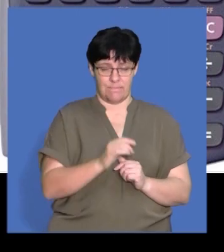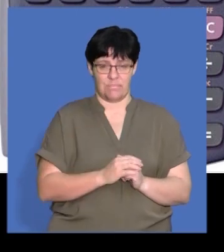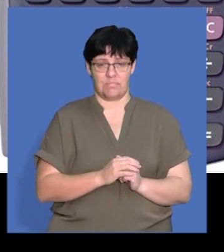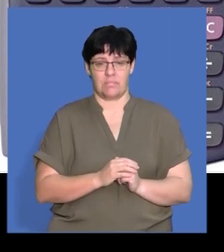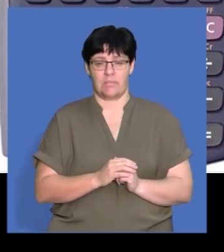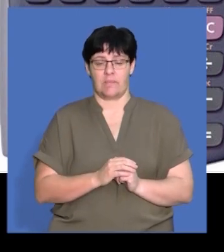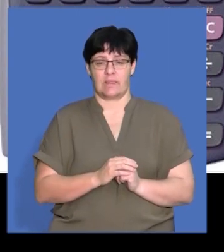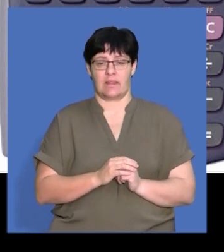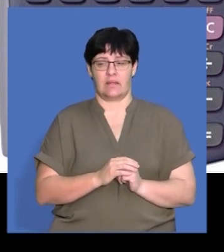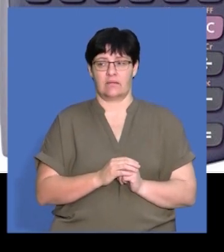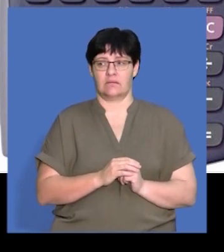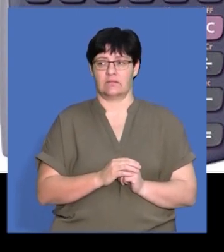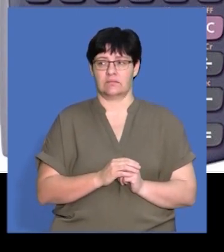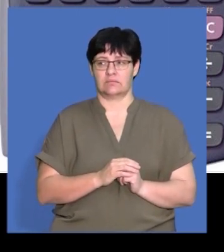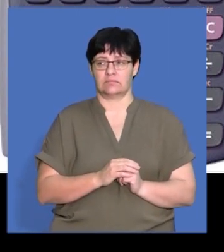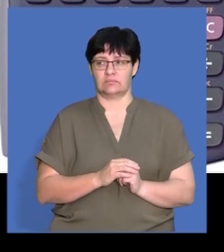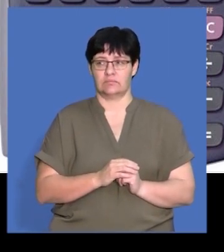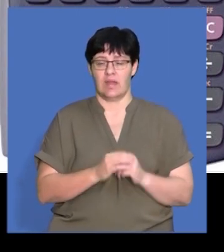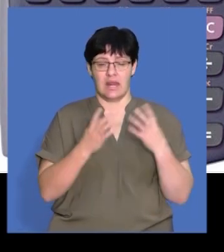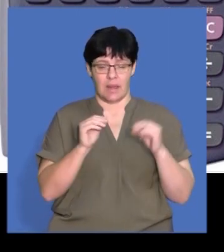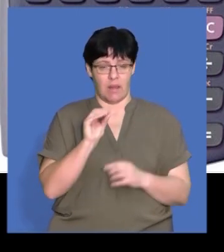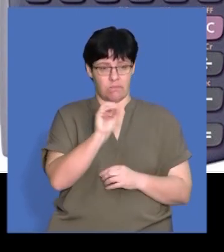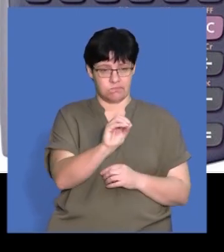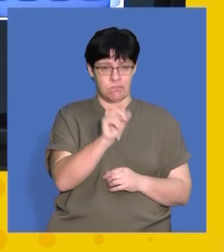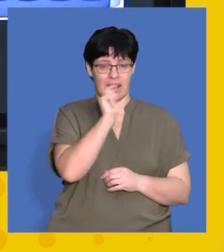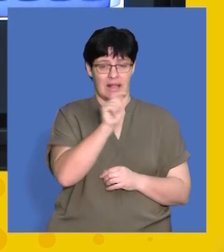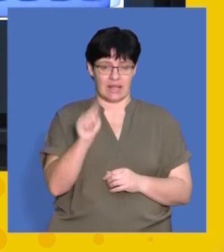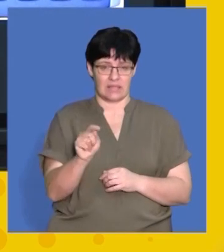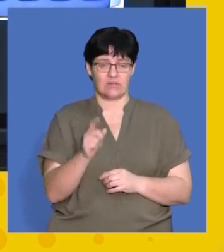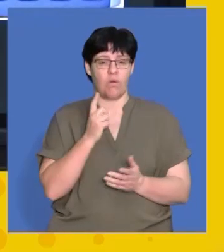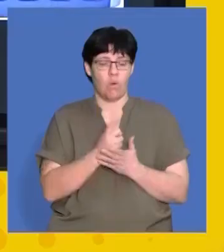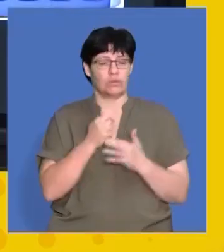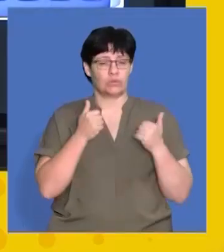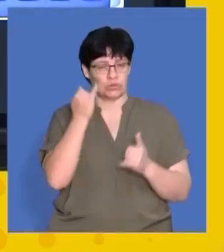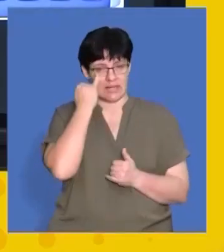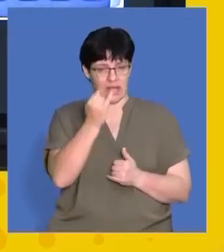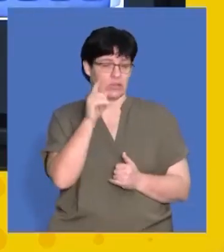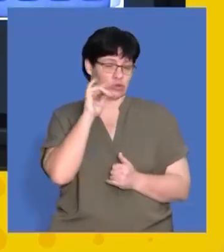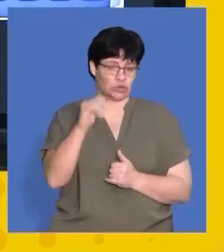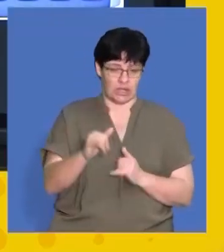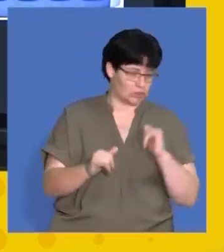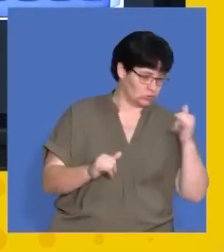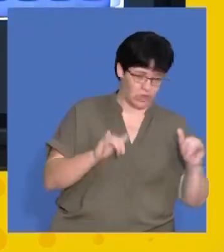and that the number that you've typed on your calculator, it's always a good idea to check